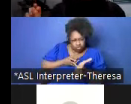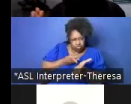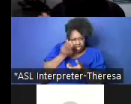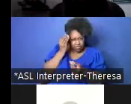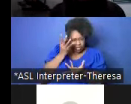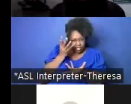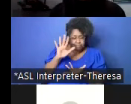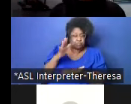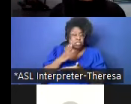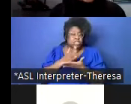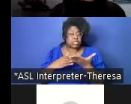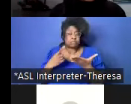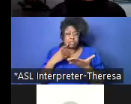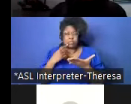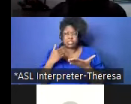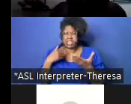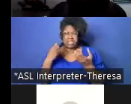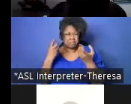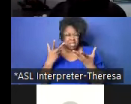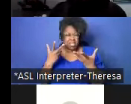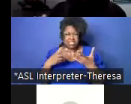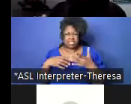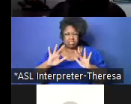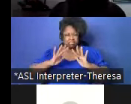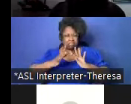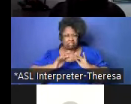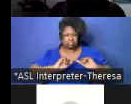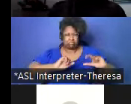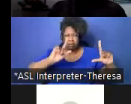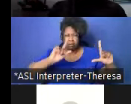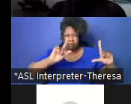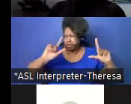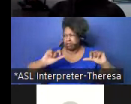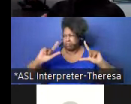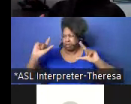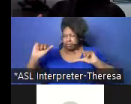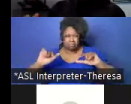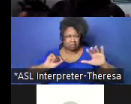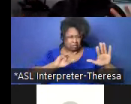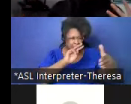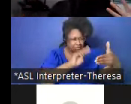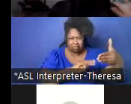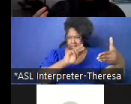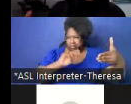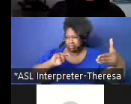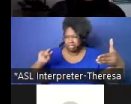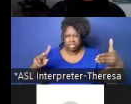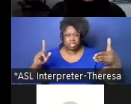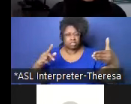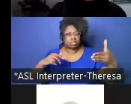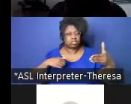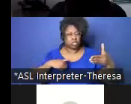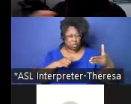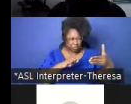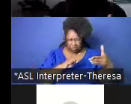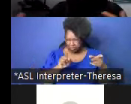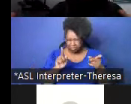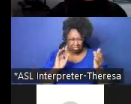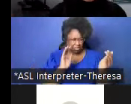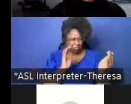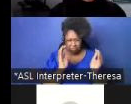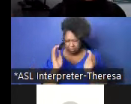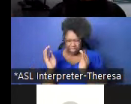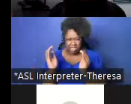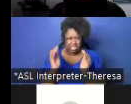portal proliferation syndrome, where they are, you know, hearing sort of slightly different things from many